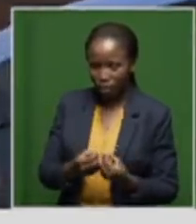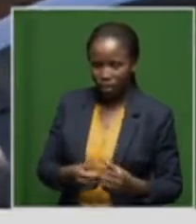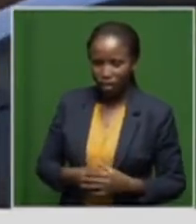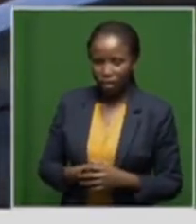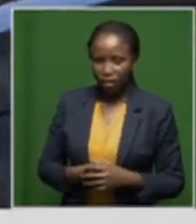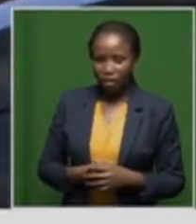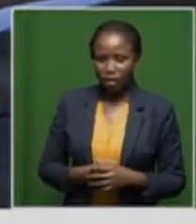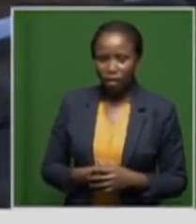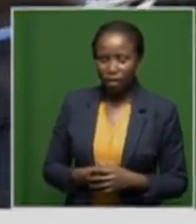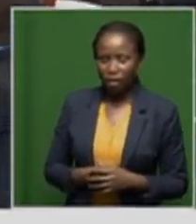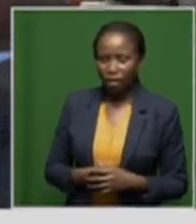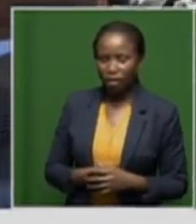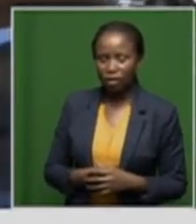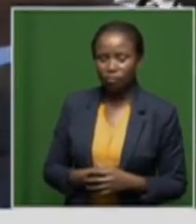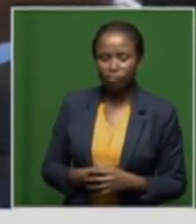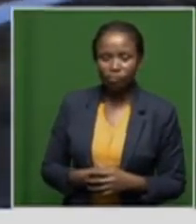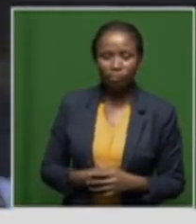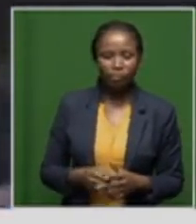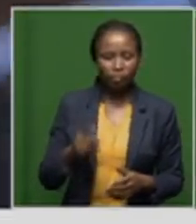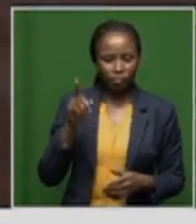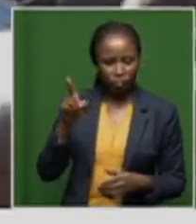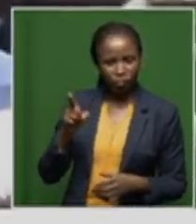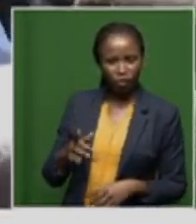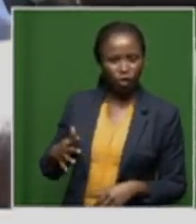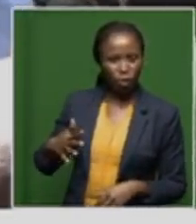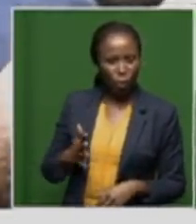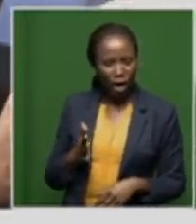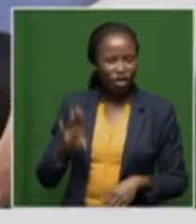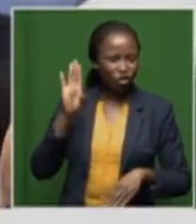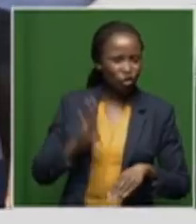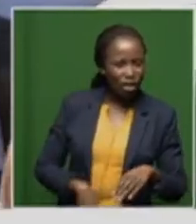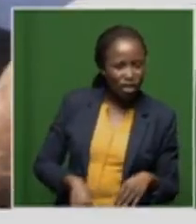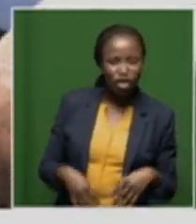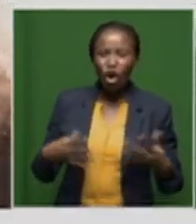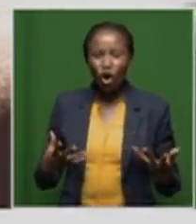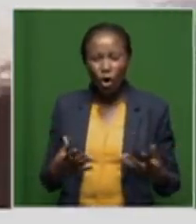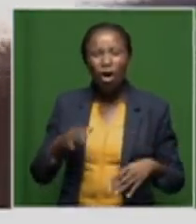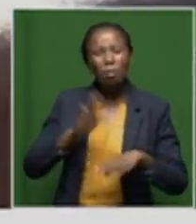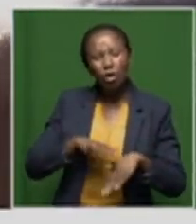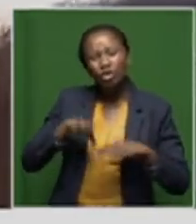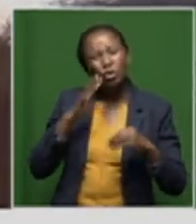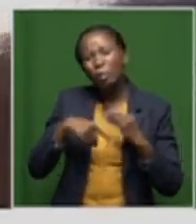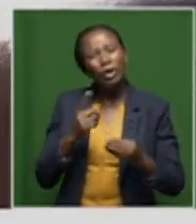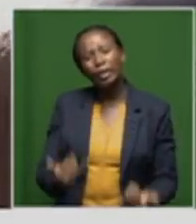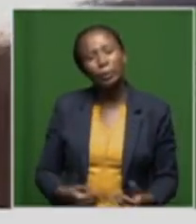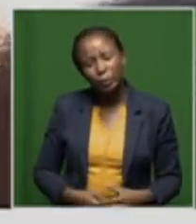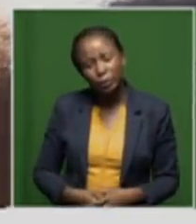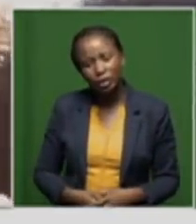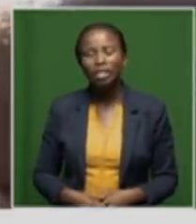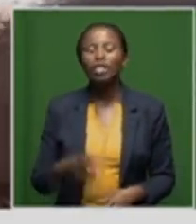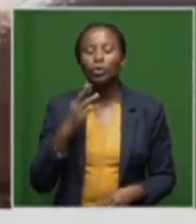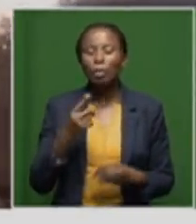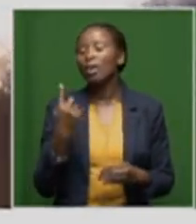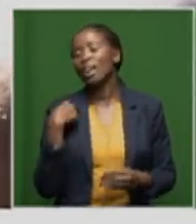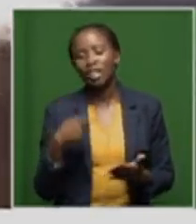charges. Hey Maria, you want charges? What further charges are you talking about now? Based on last